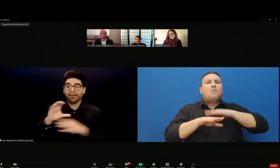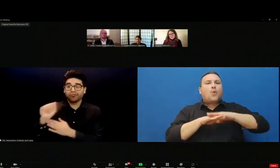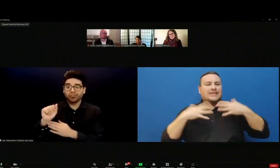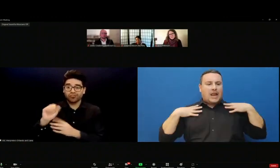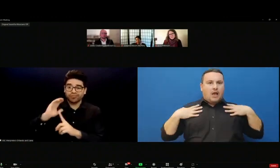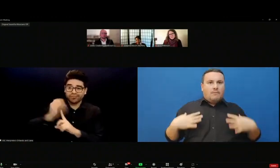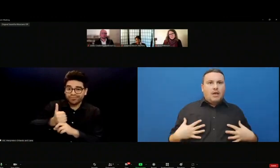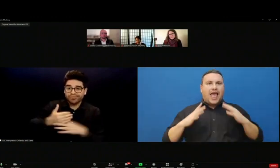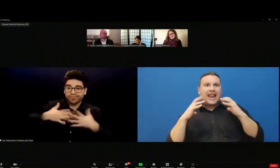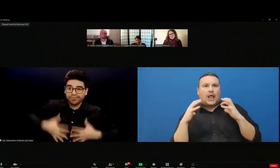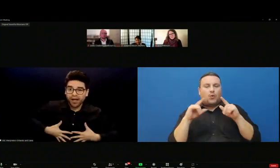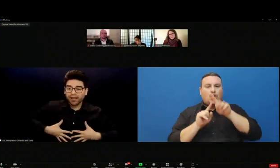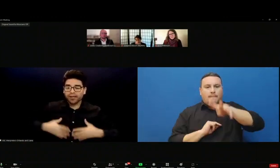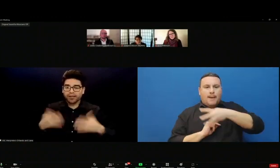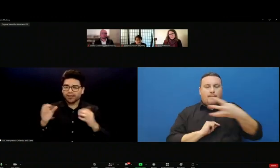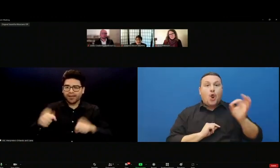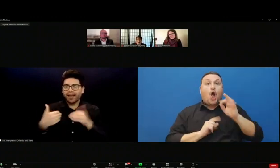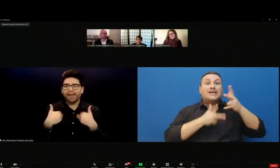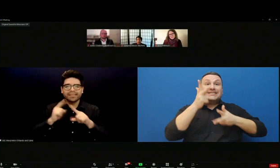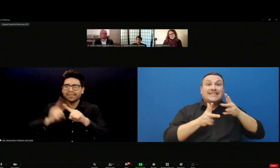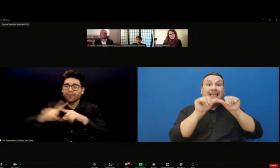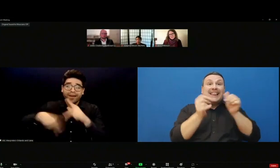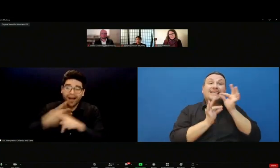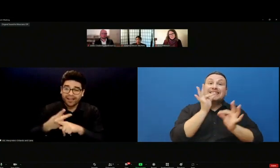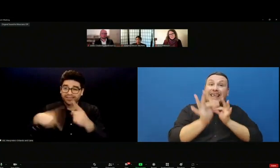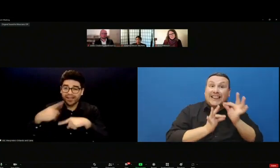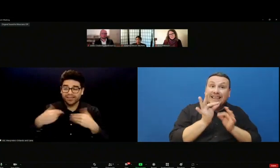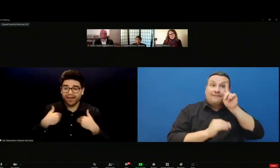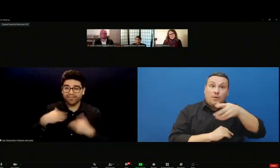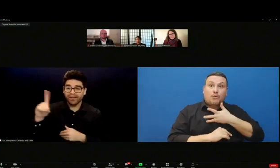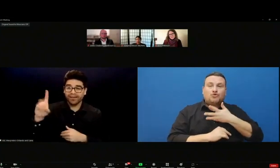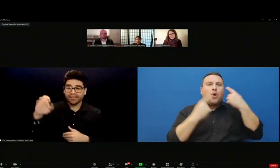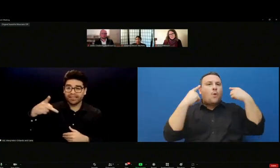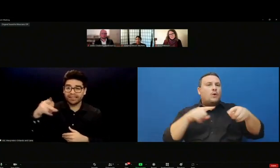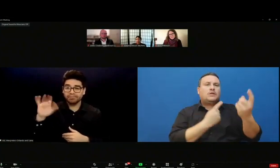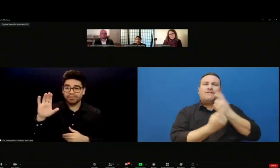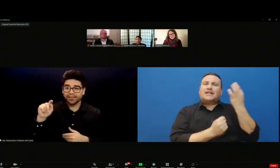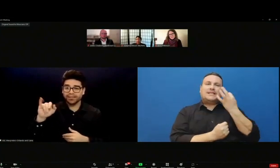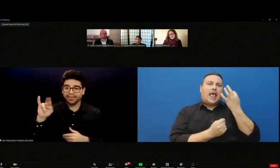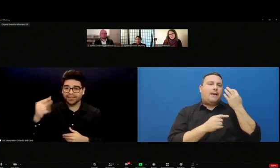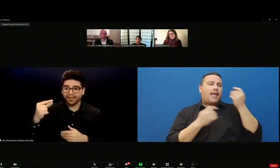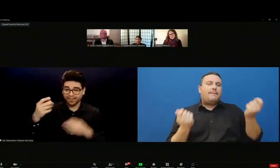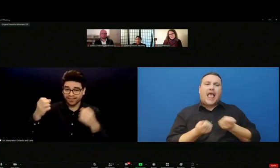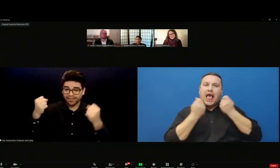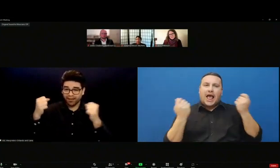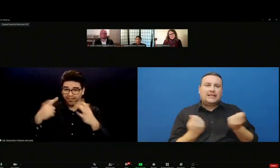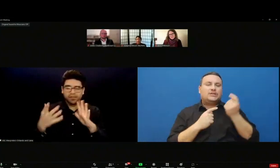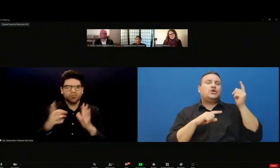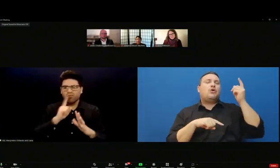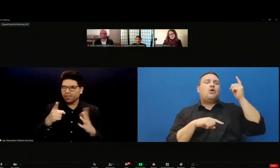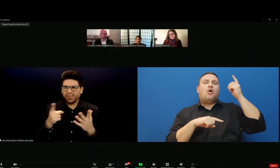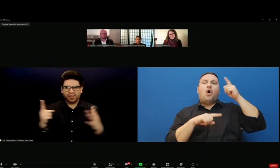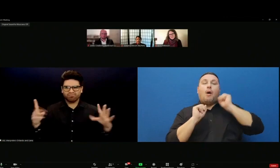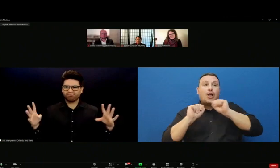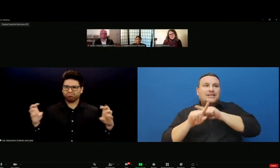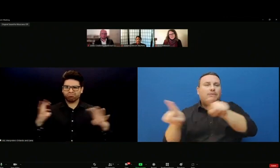the body. There are depicting signs, and all of these, it comes with the practice and knowledge of all these possibilities to then